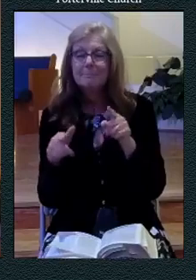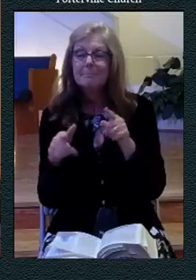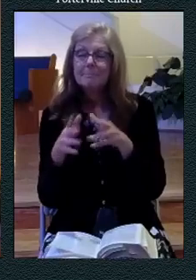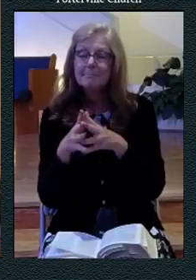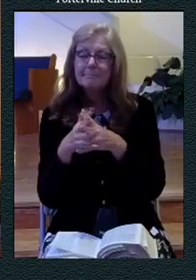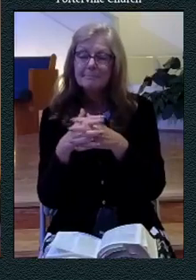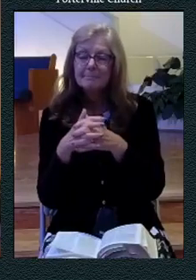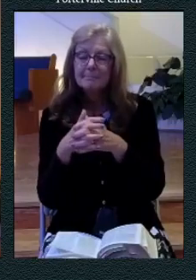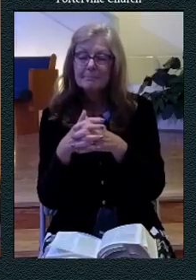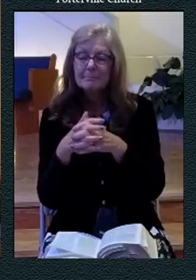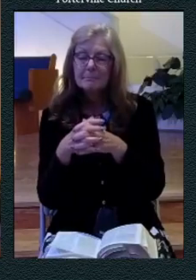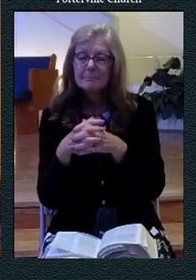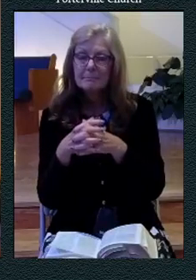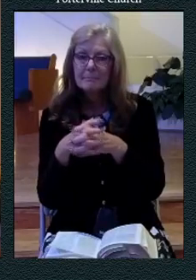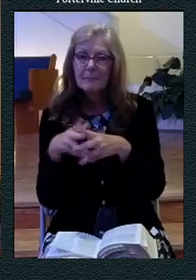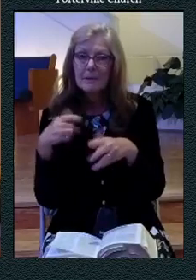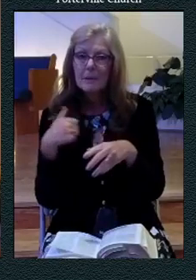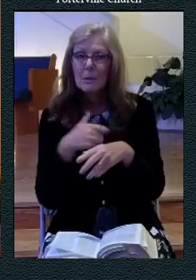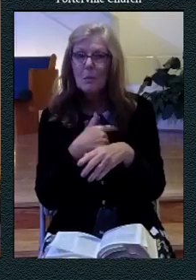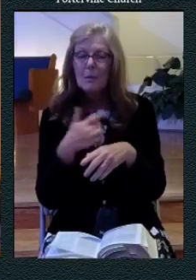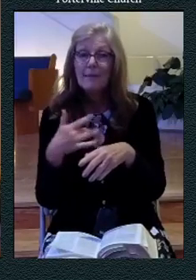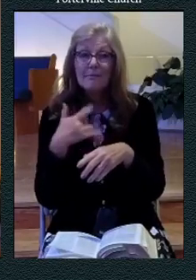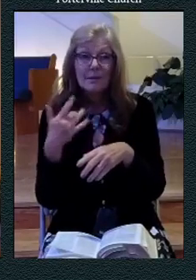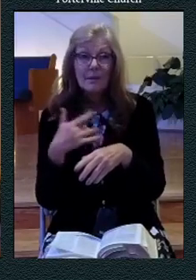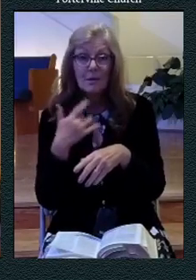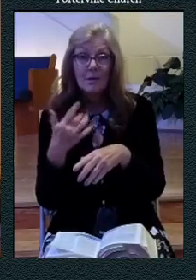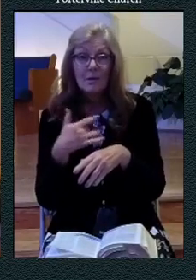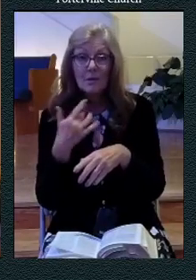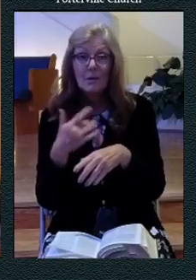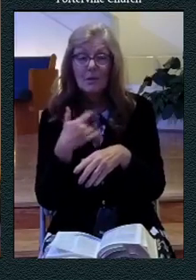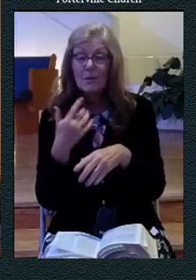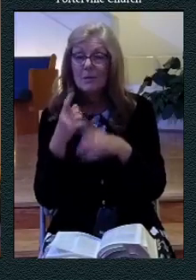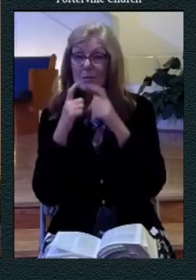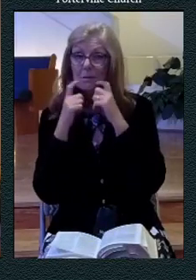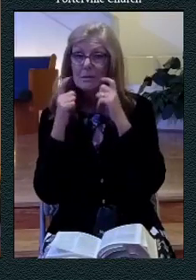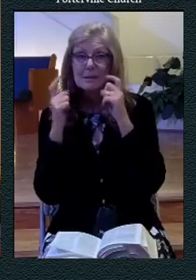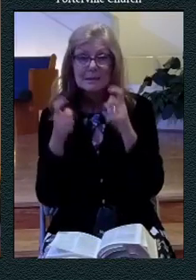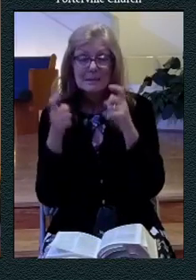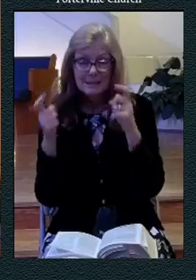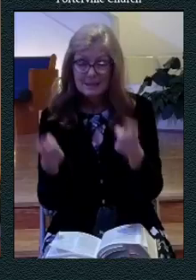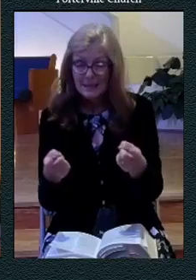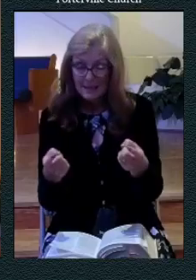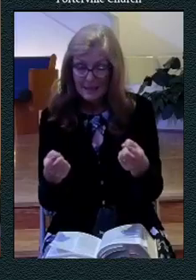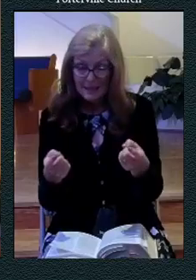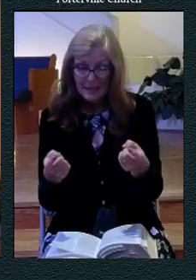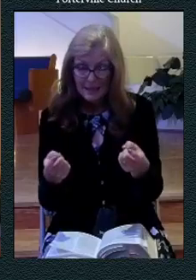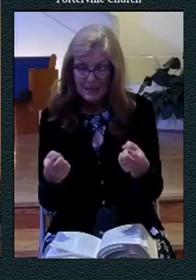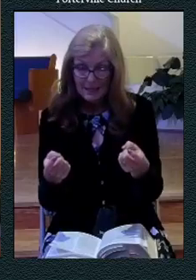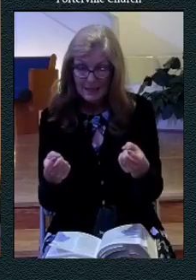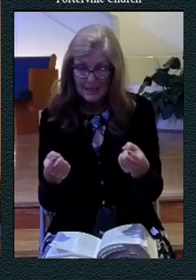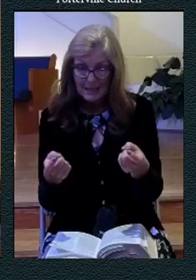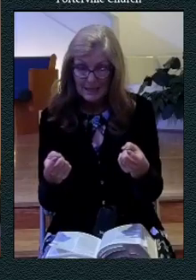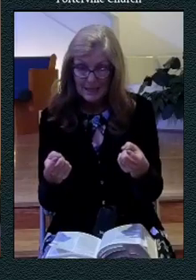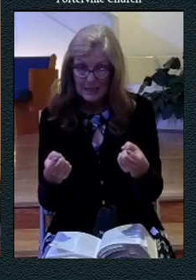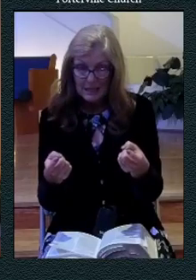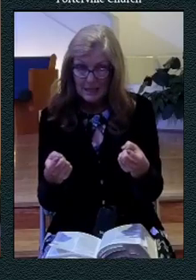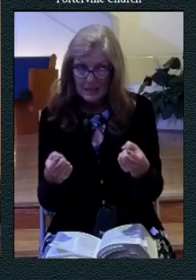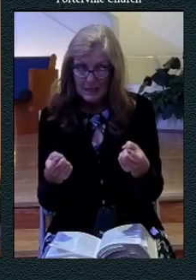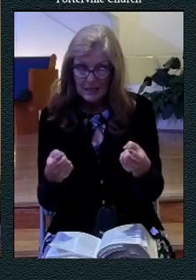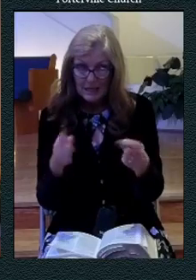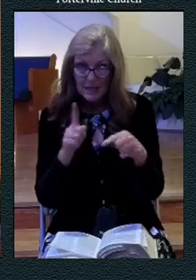We instinctively feel, don't we, that sin cannot just be waved away and swept under the